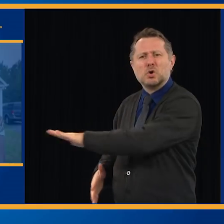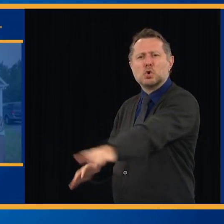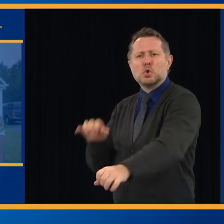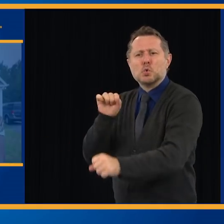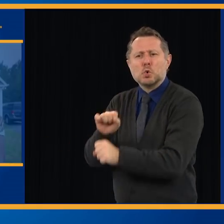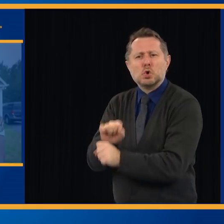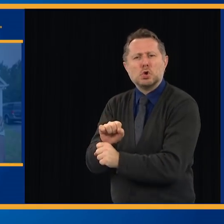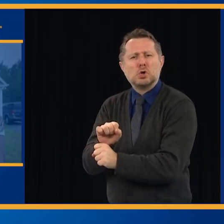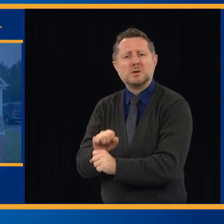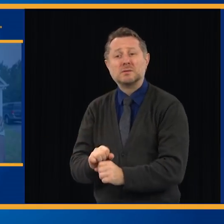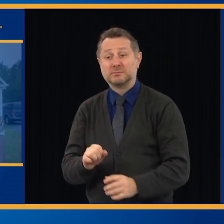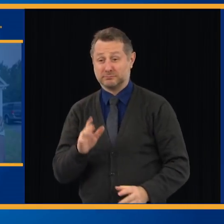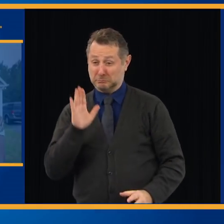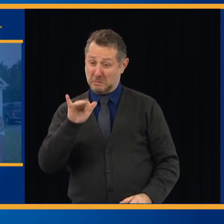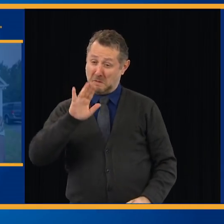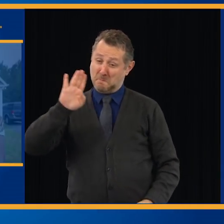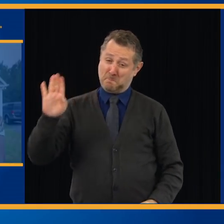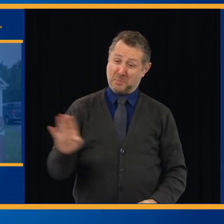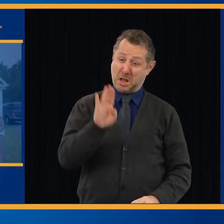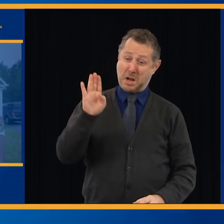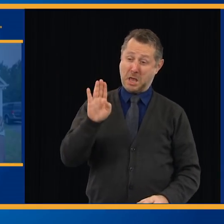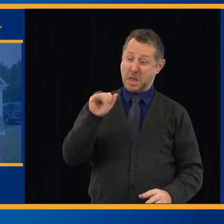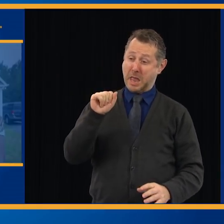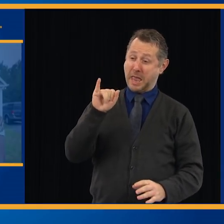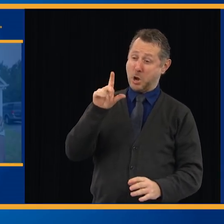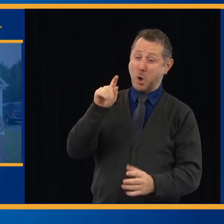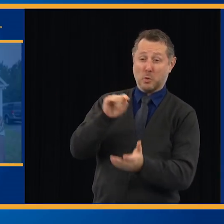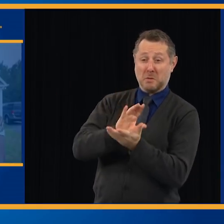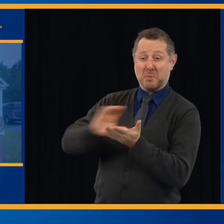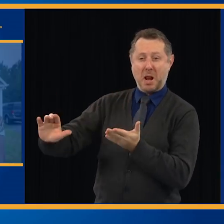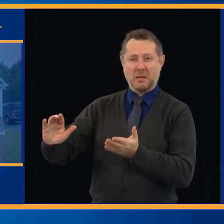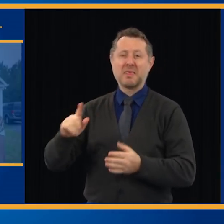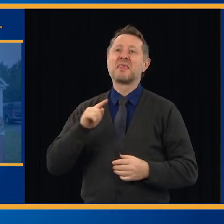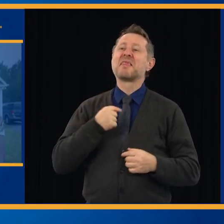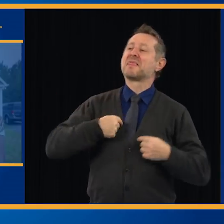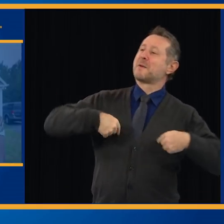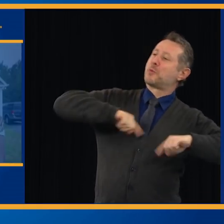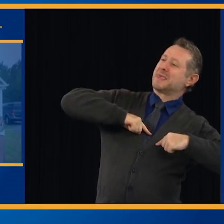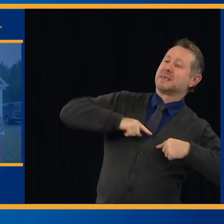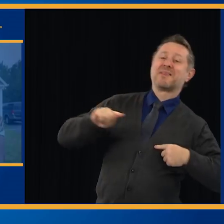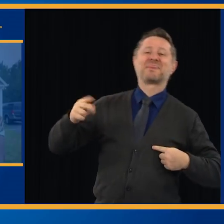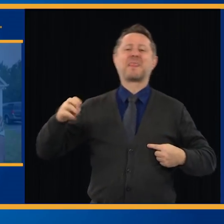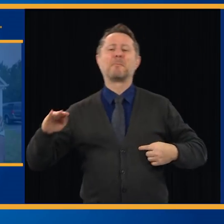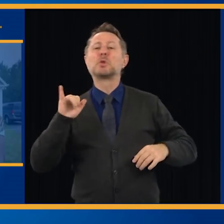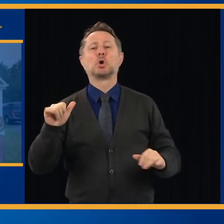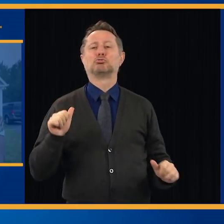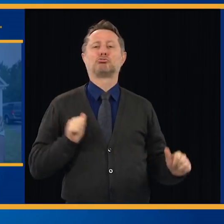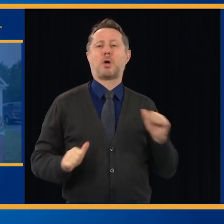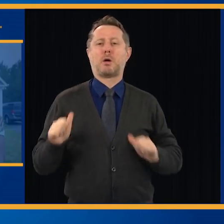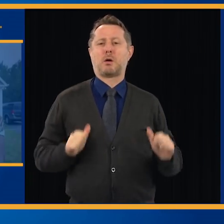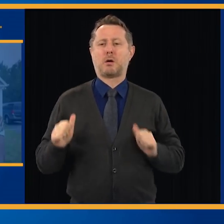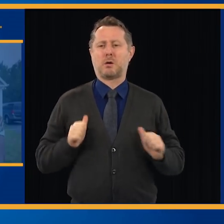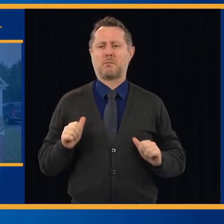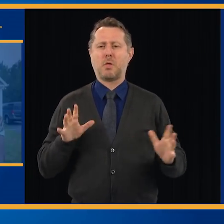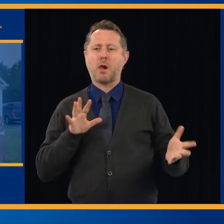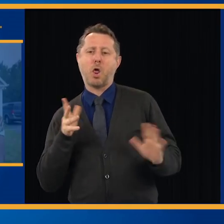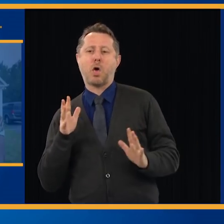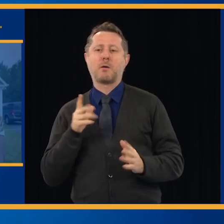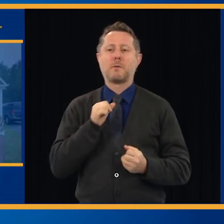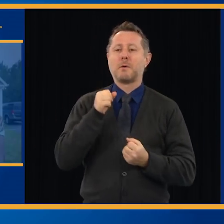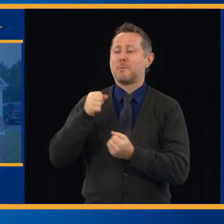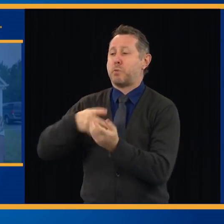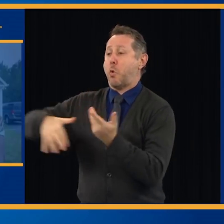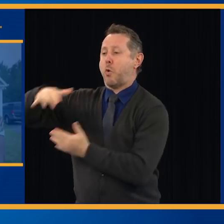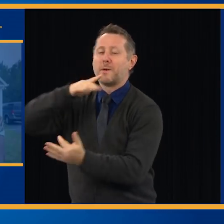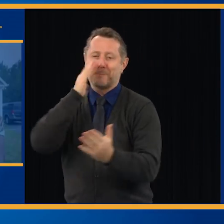them. No, it's just theater. It's just smoke and mirrors to avoid the American